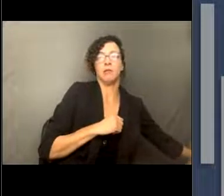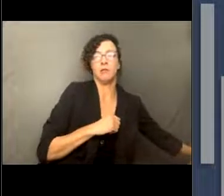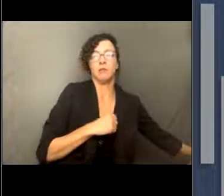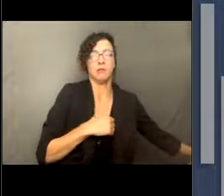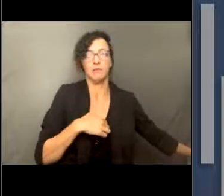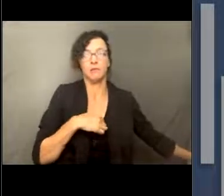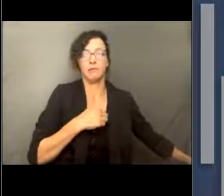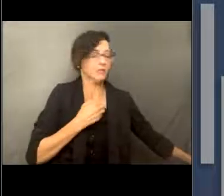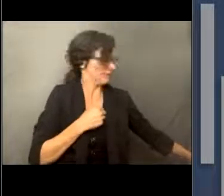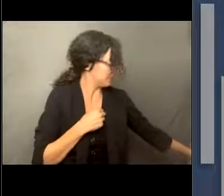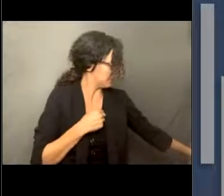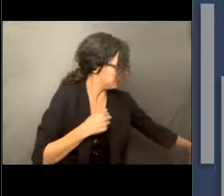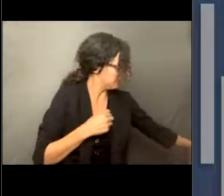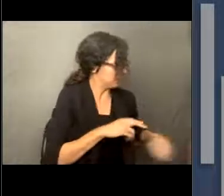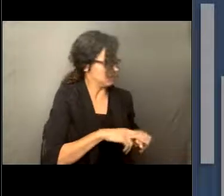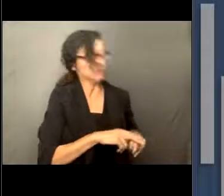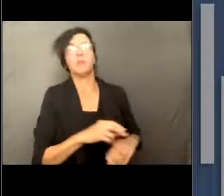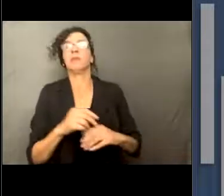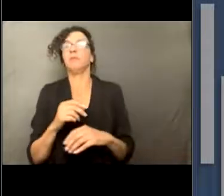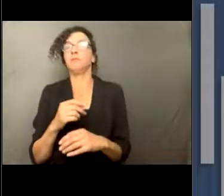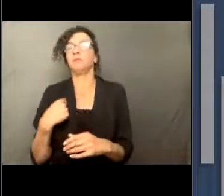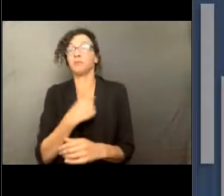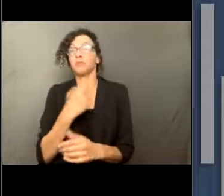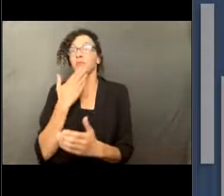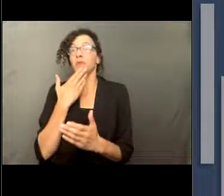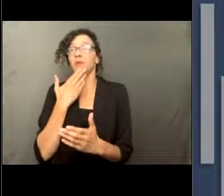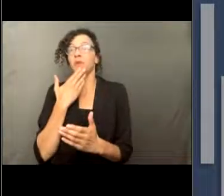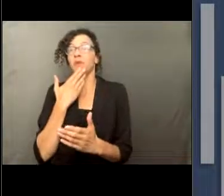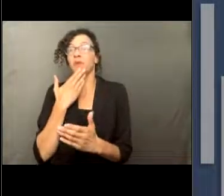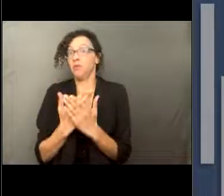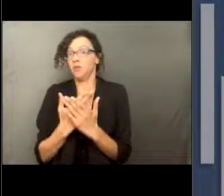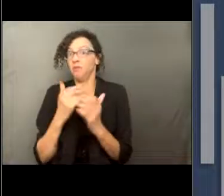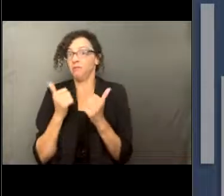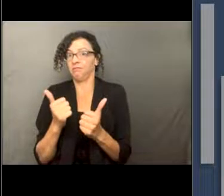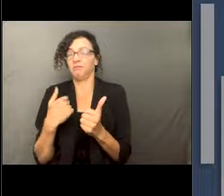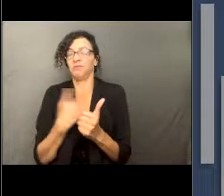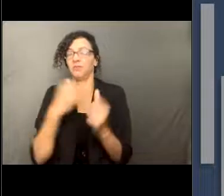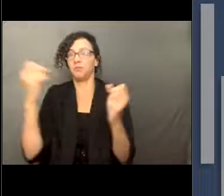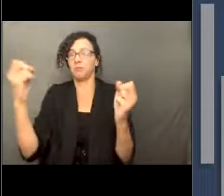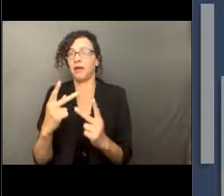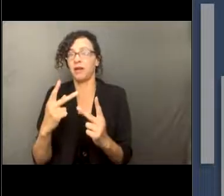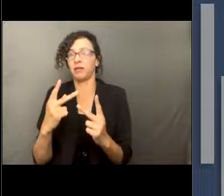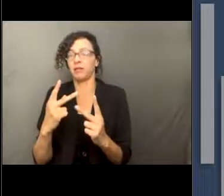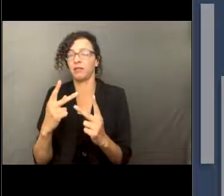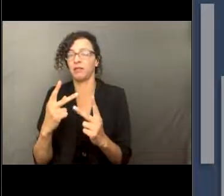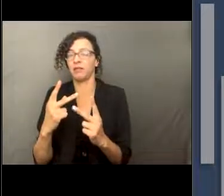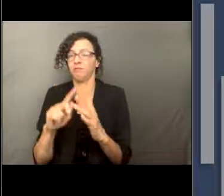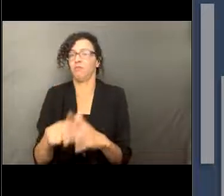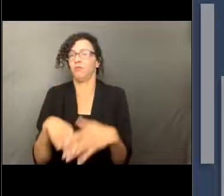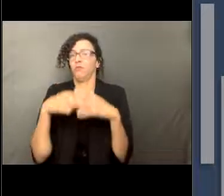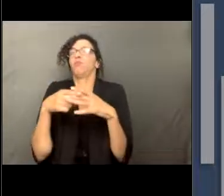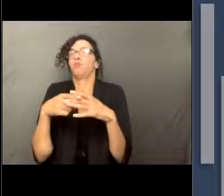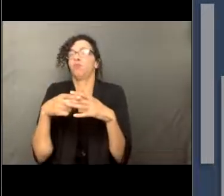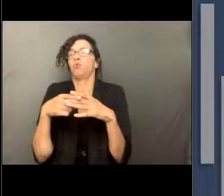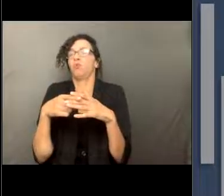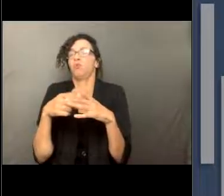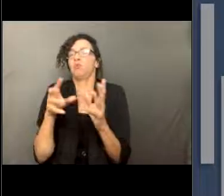We're good. Okay, we're back. Calling, we're back in order here.